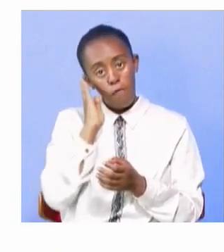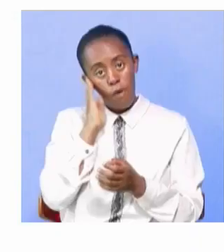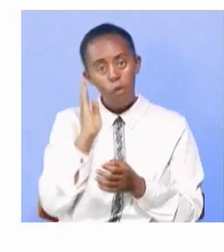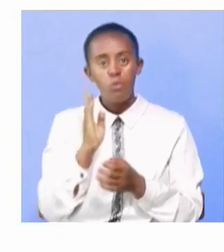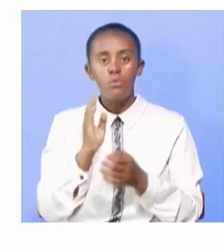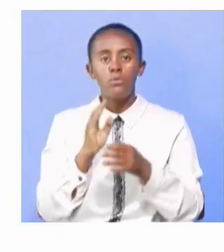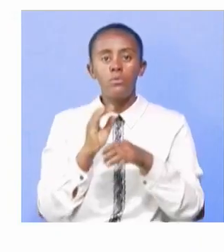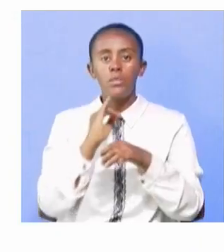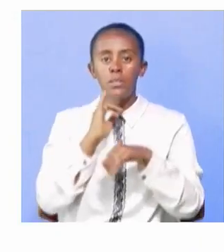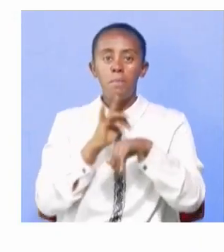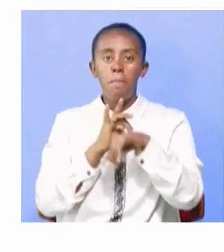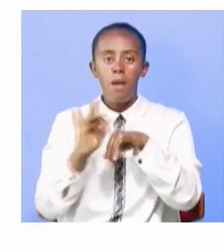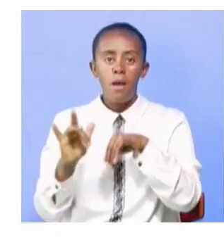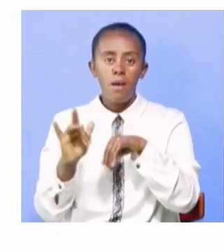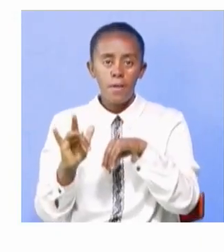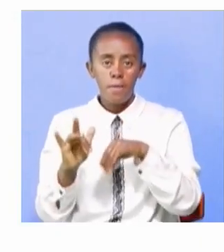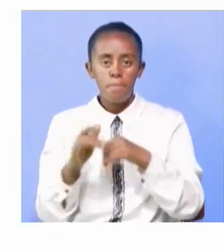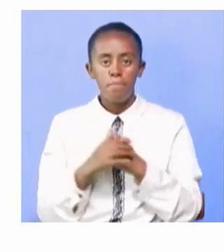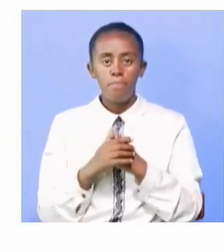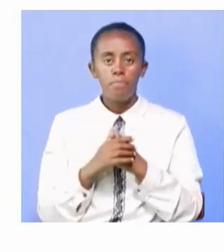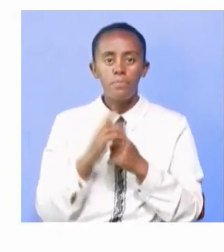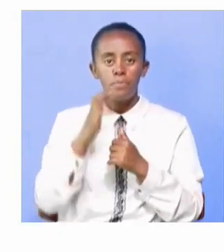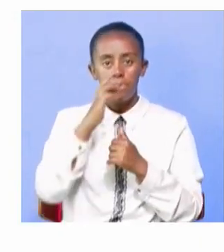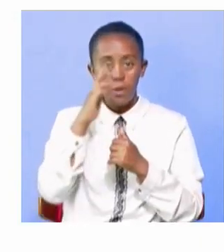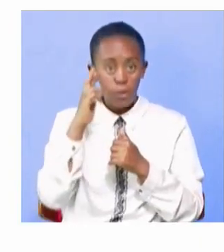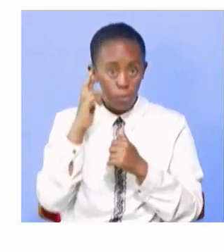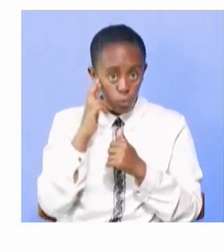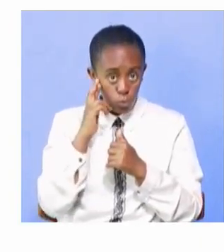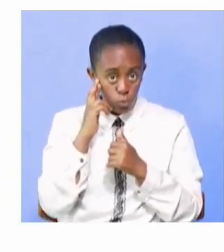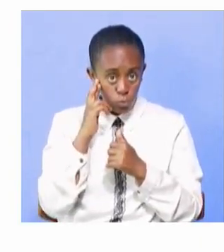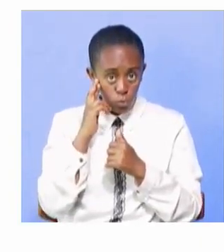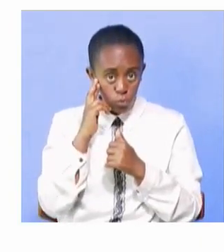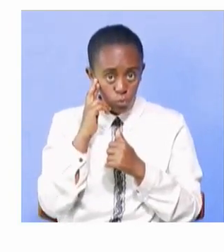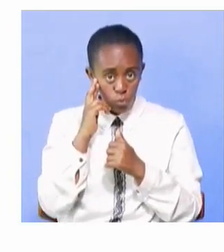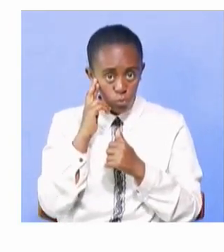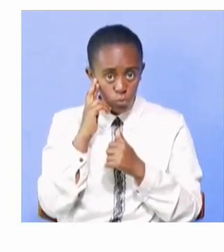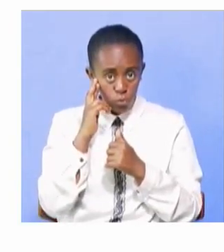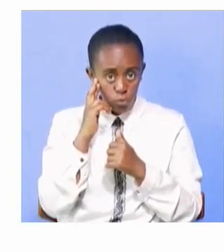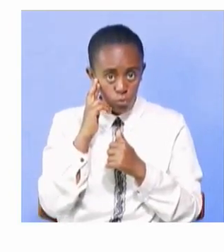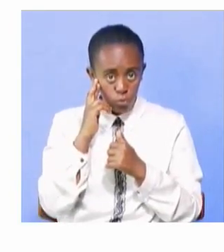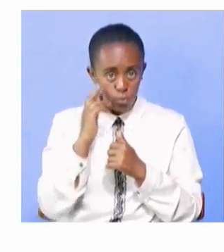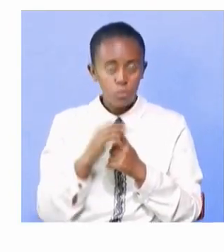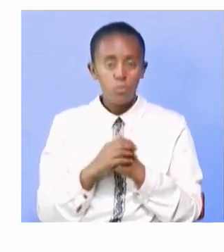is blank because